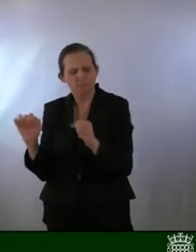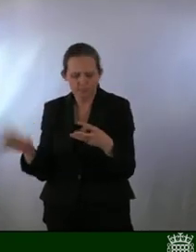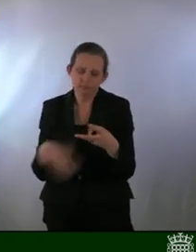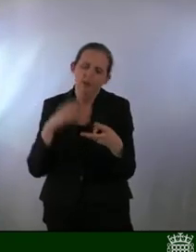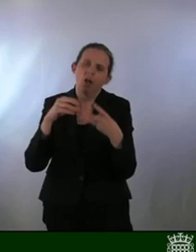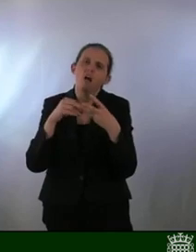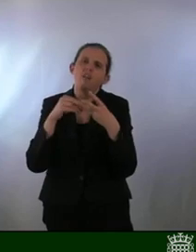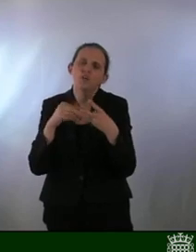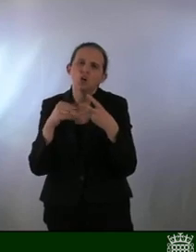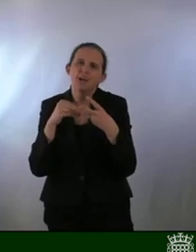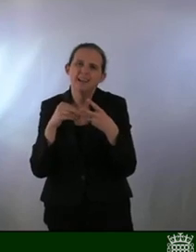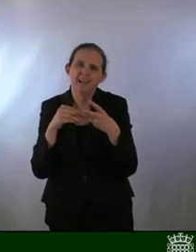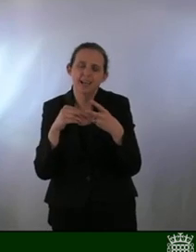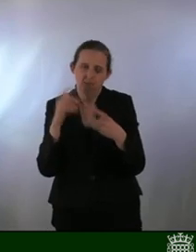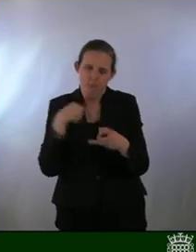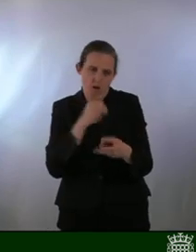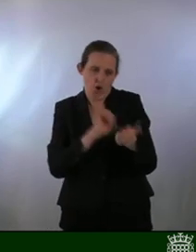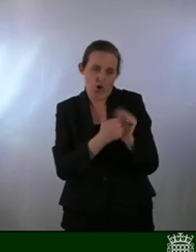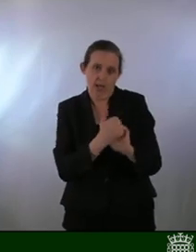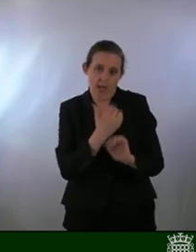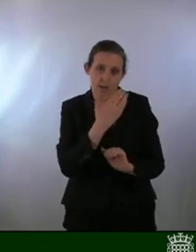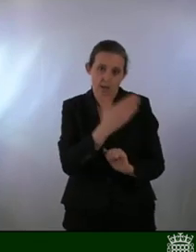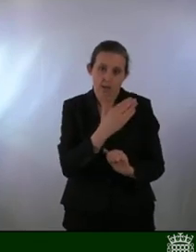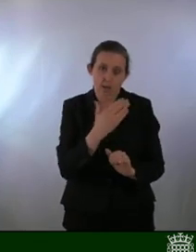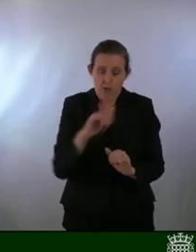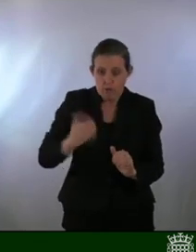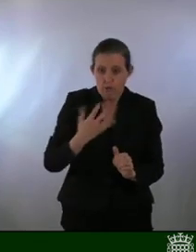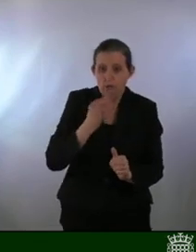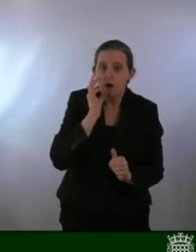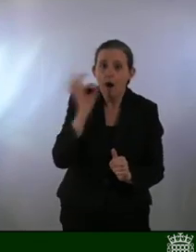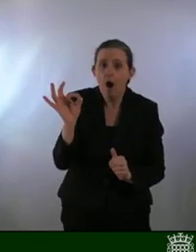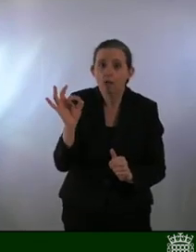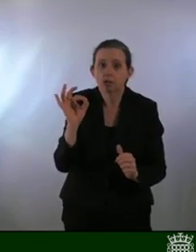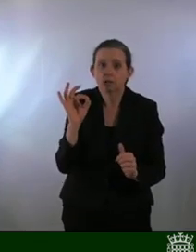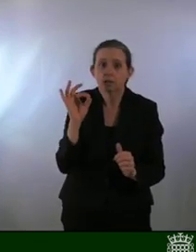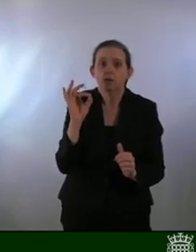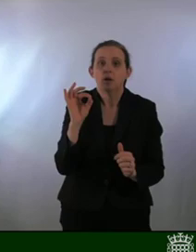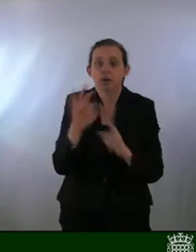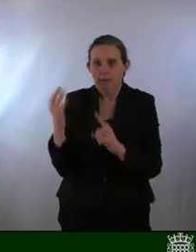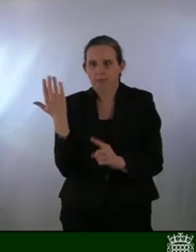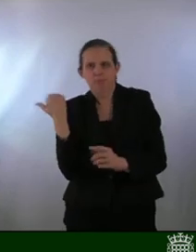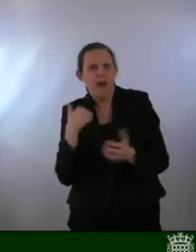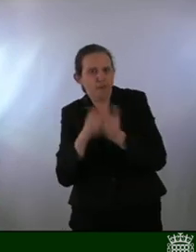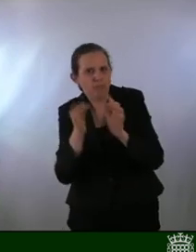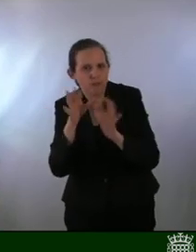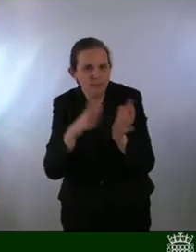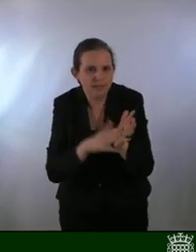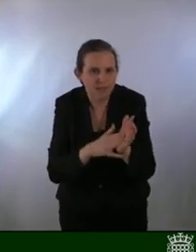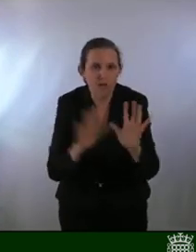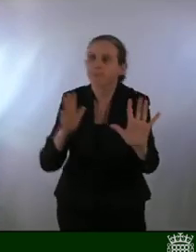just to follow up the question asked by my right honourable friend, the Prime Minister, former Prime Minister,